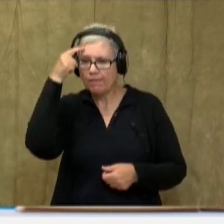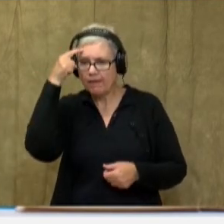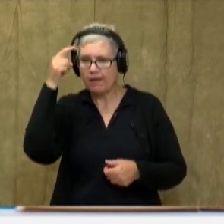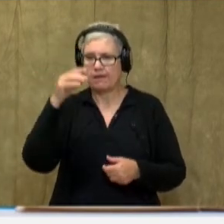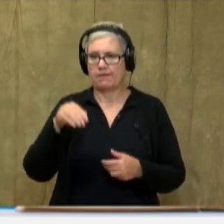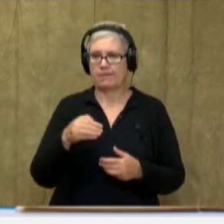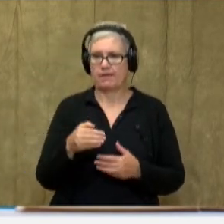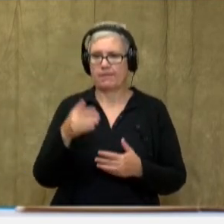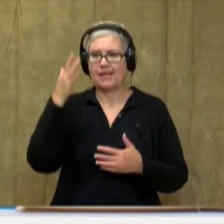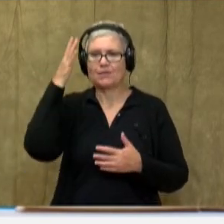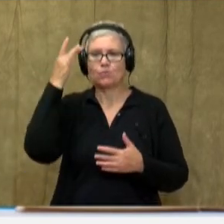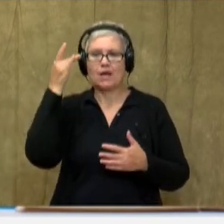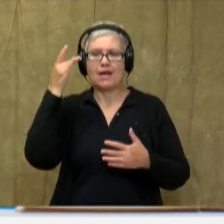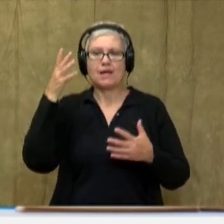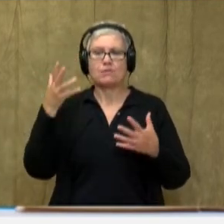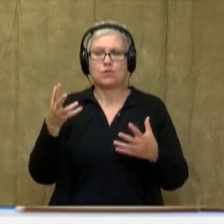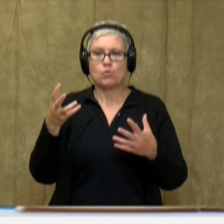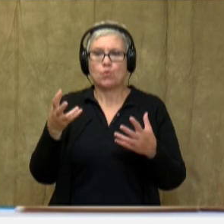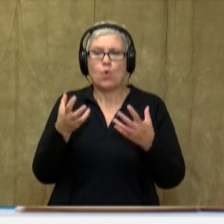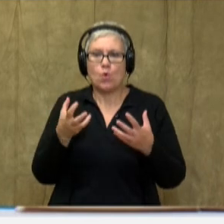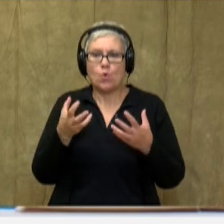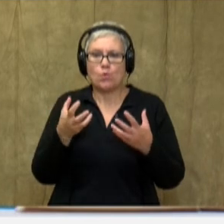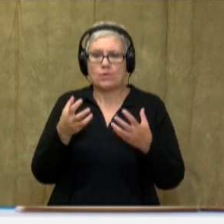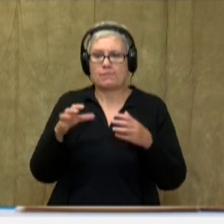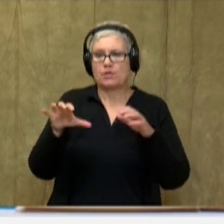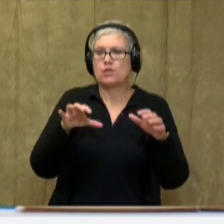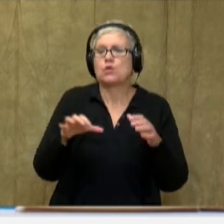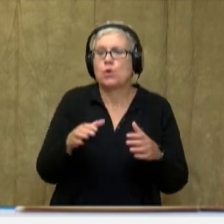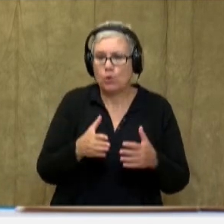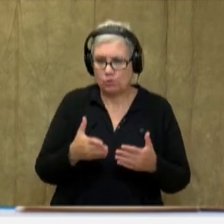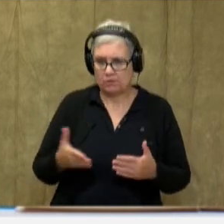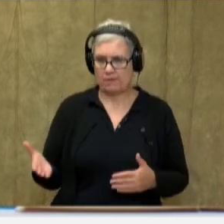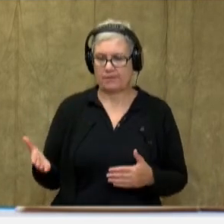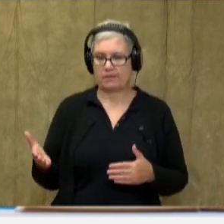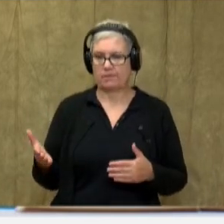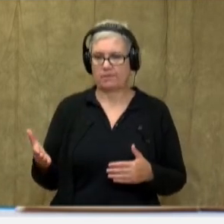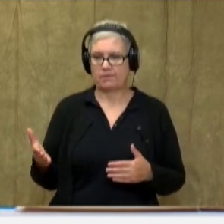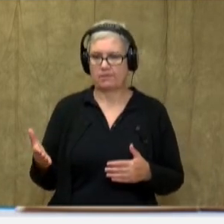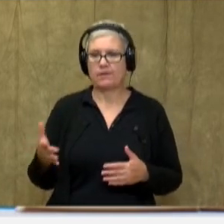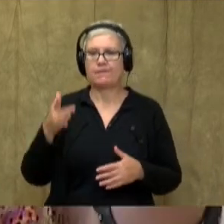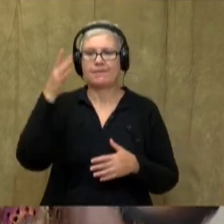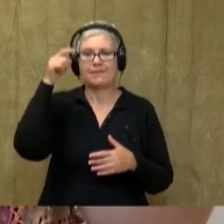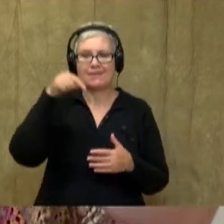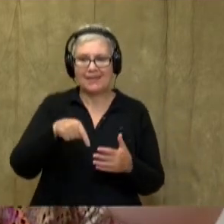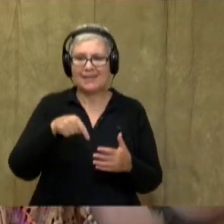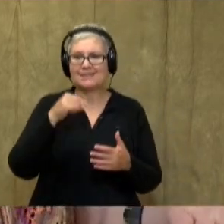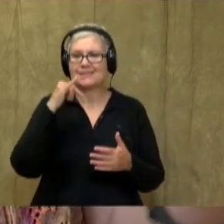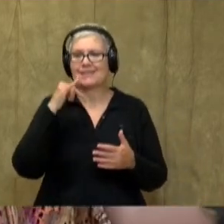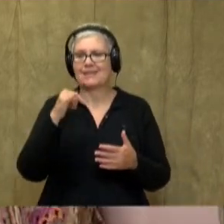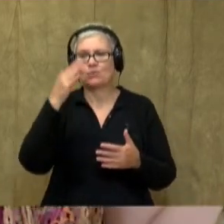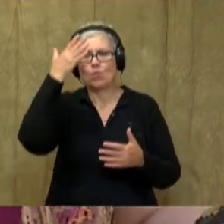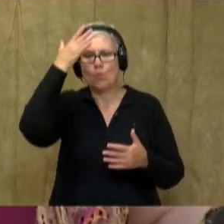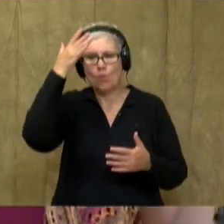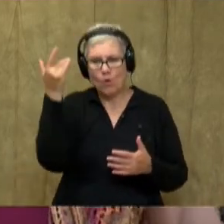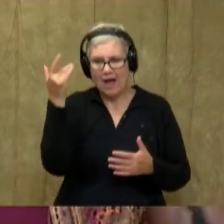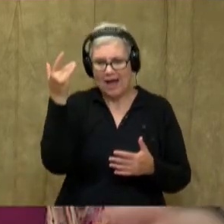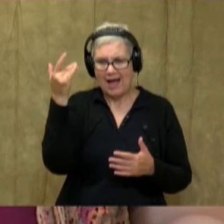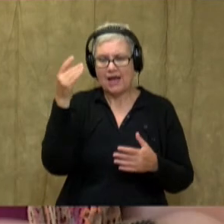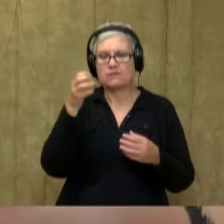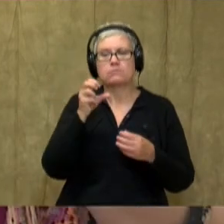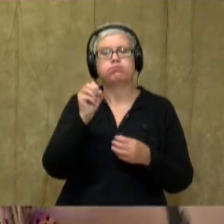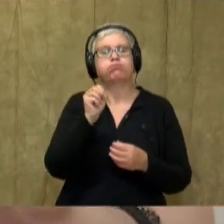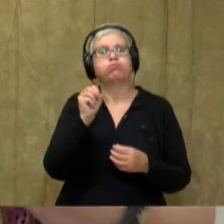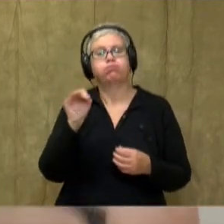where you make that call to action. Or that's where you say, this is why it's so important to know about this topic and